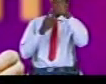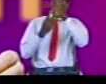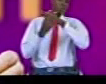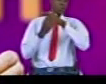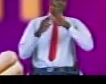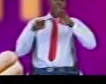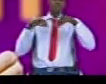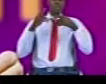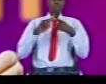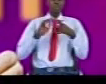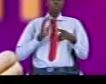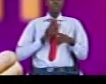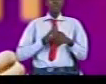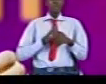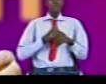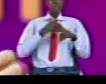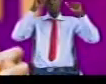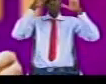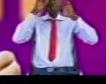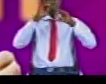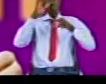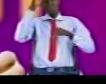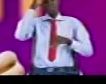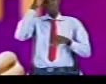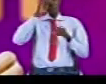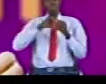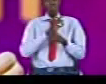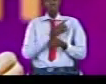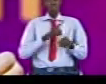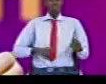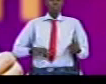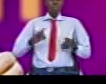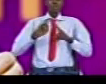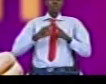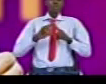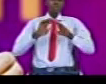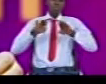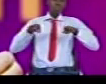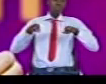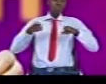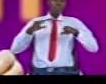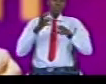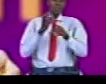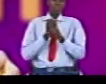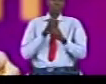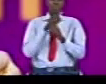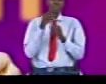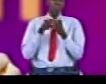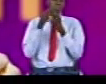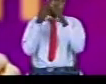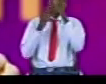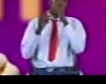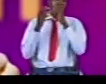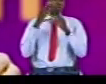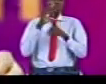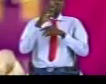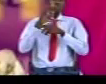of global evangelization through the global crusade. What a wonderful opportunity